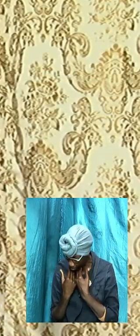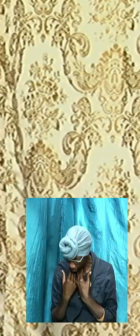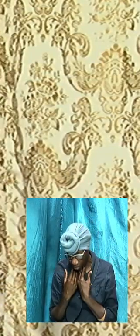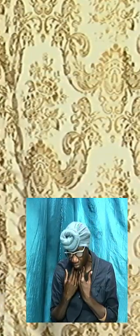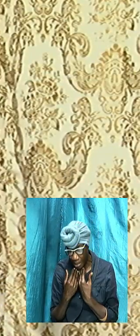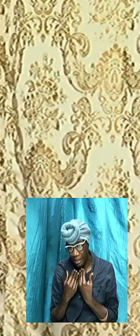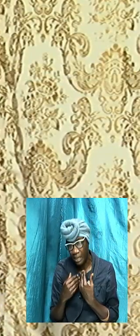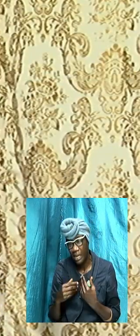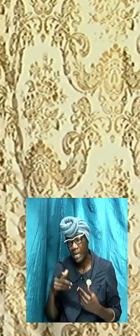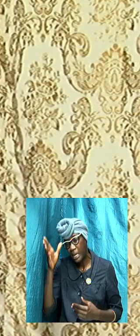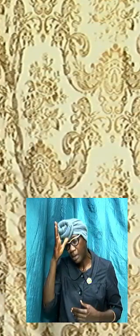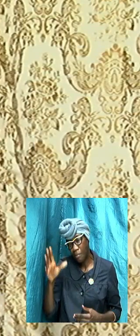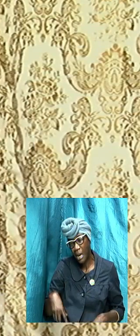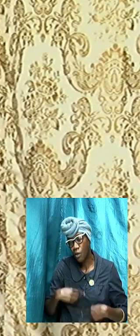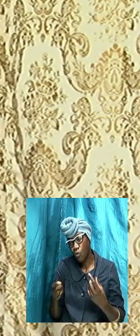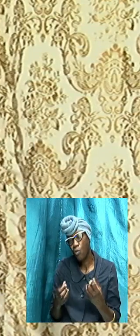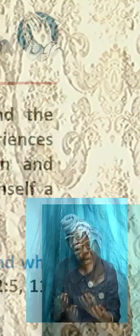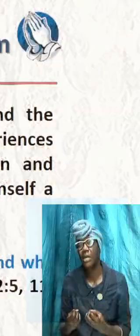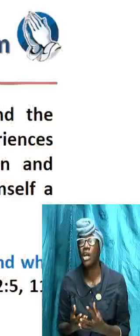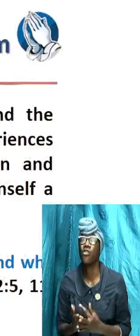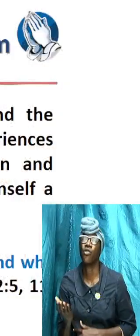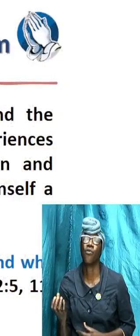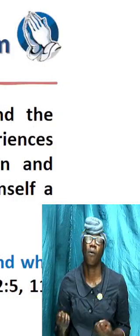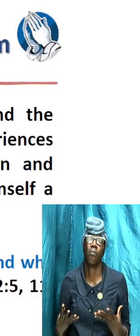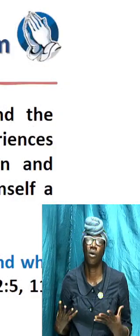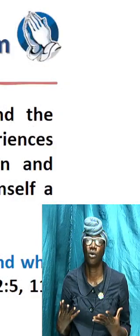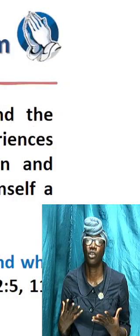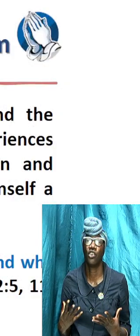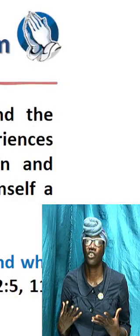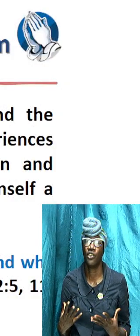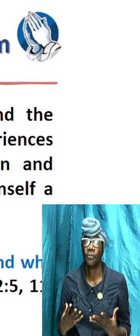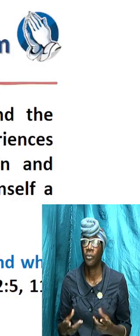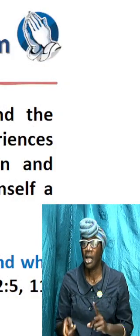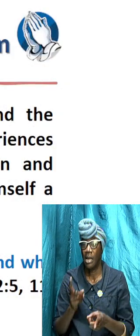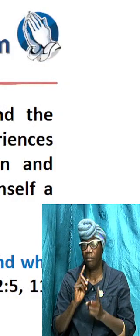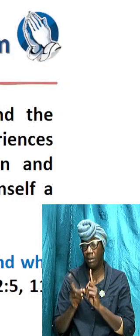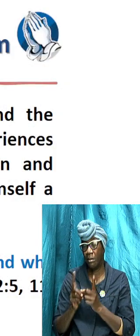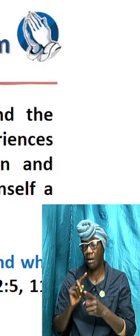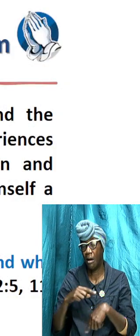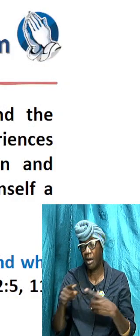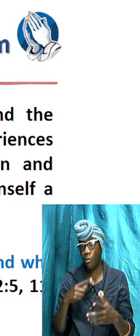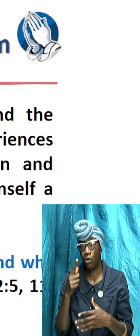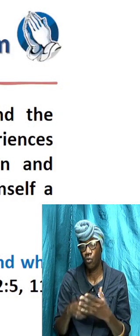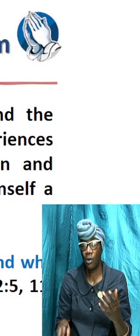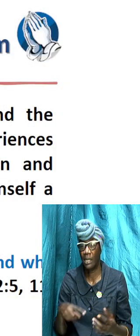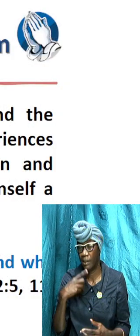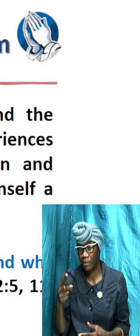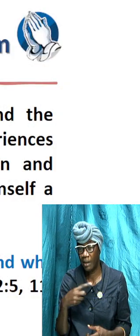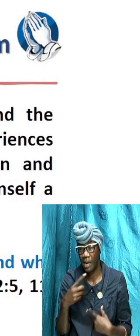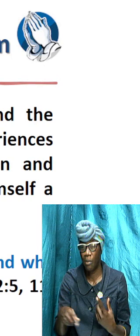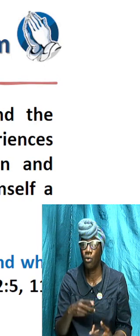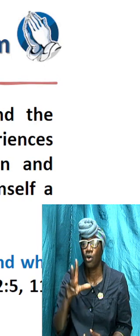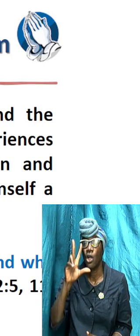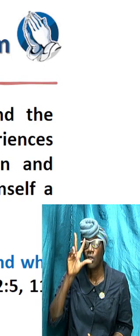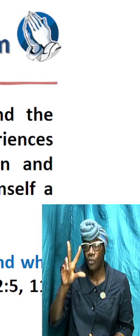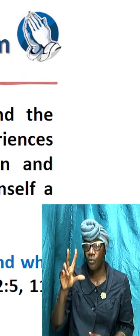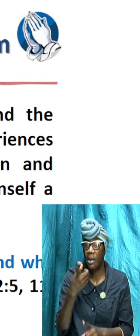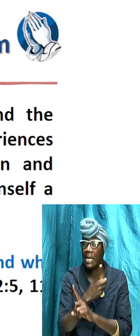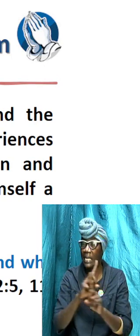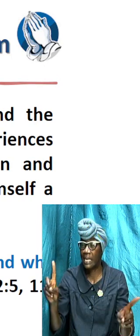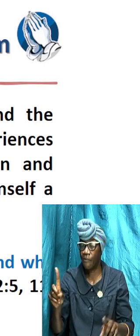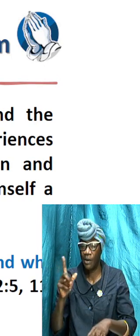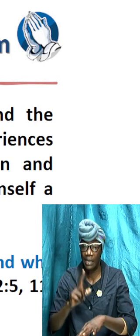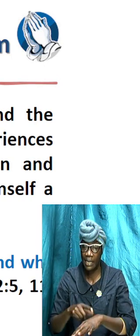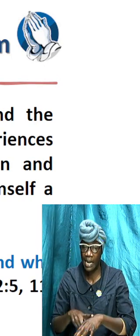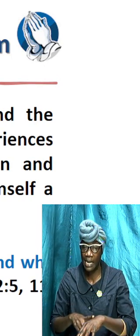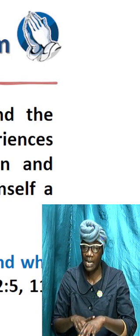going through a lot. And it must have been because he emphasized what he was saying about three different times. In